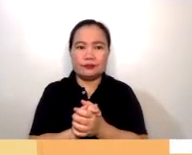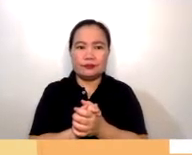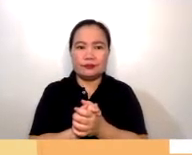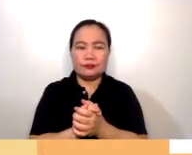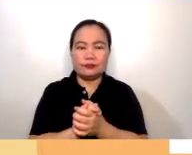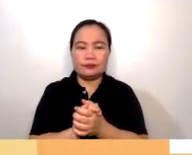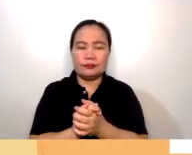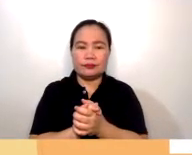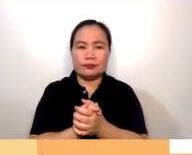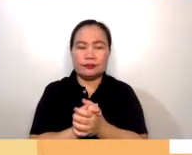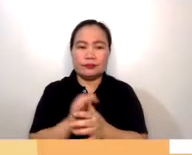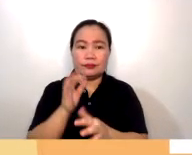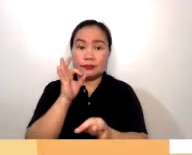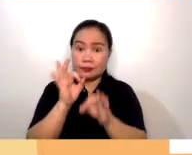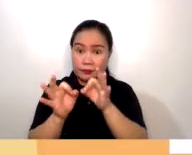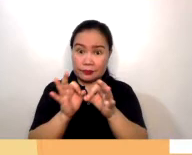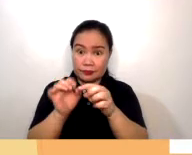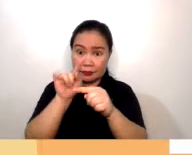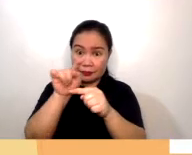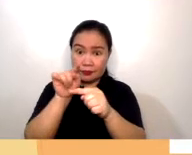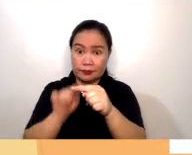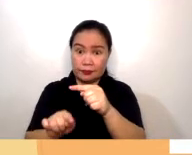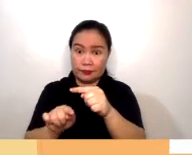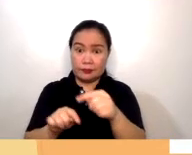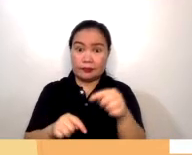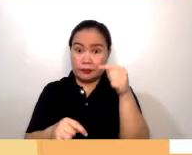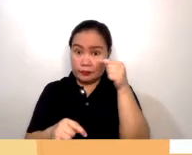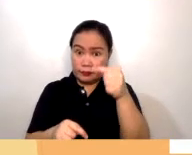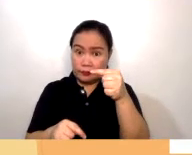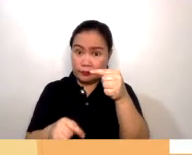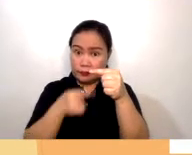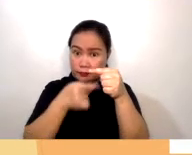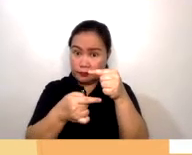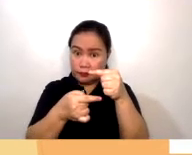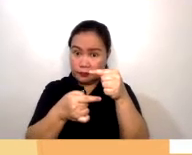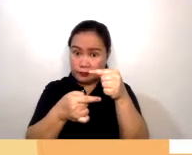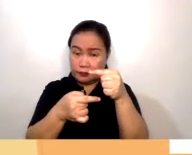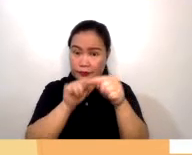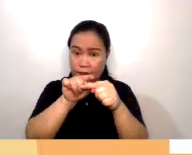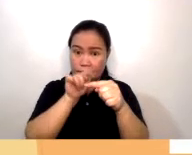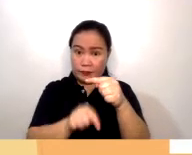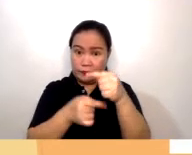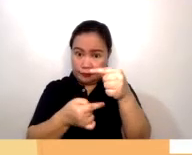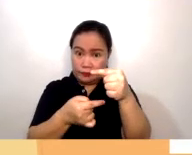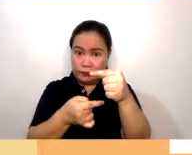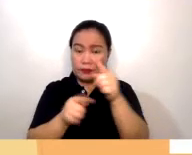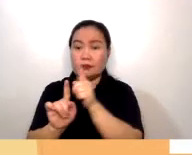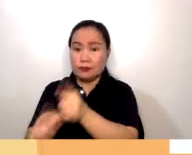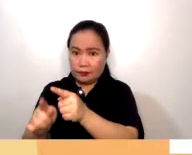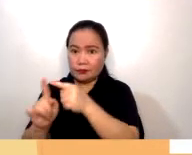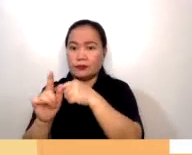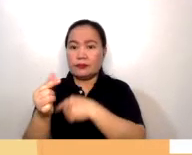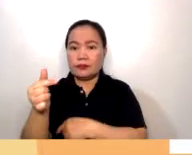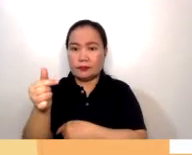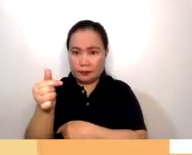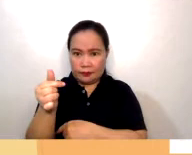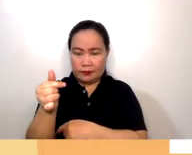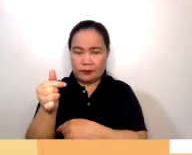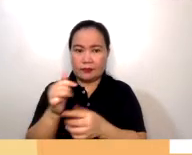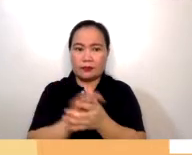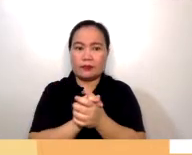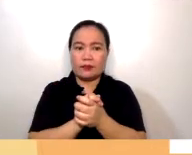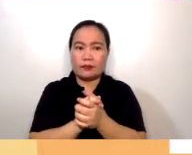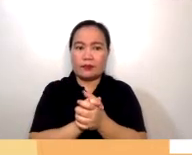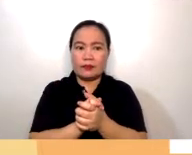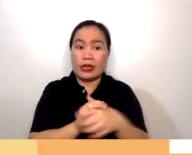note, kapag nag-divide ng dalawang negative, the answer will be positive.